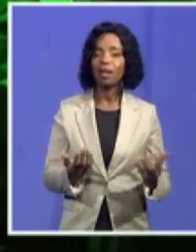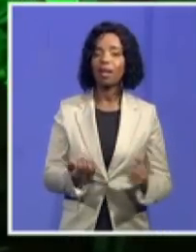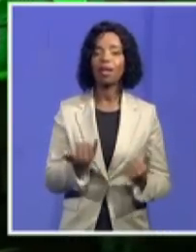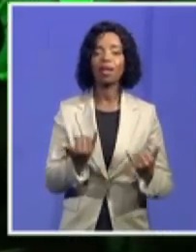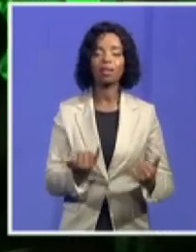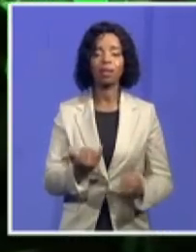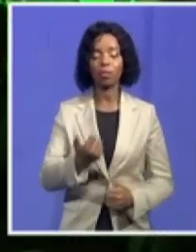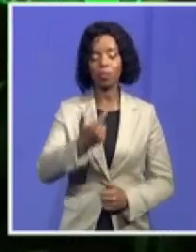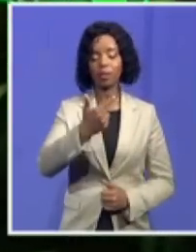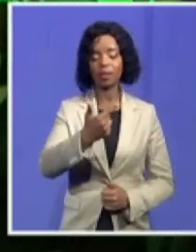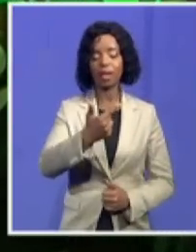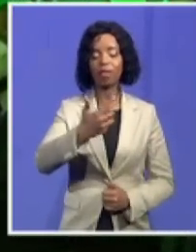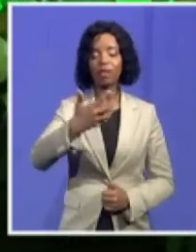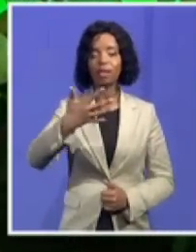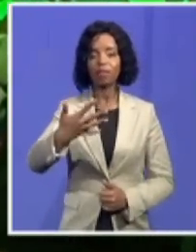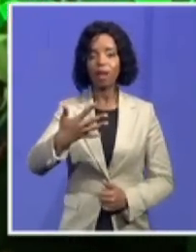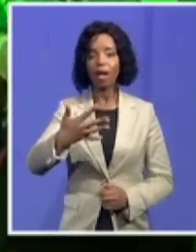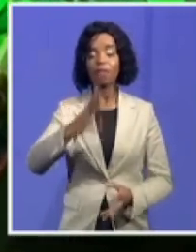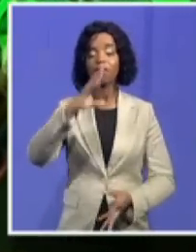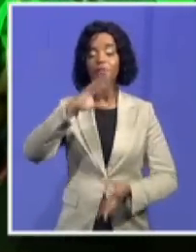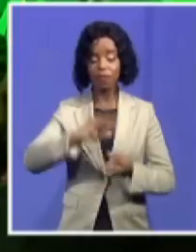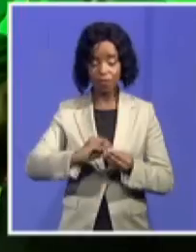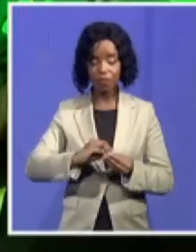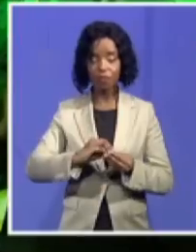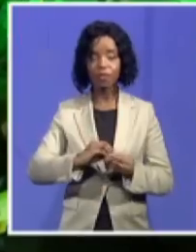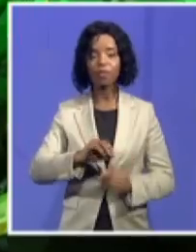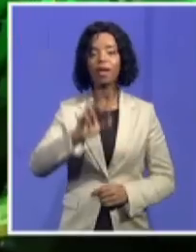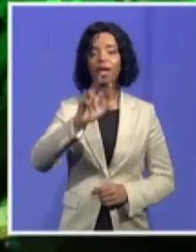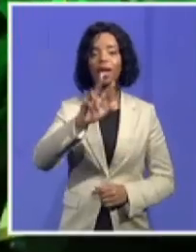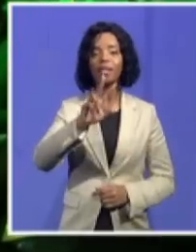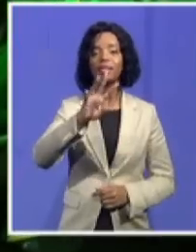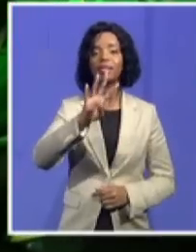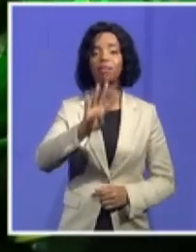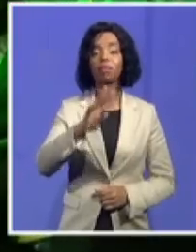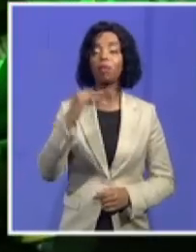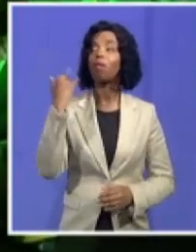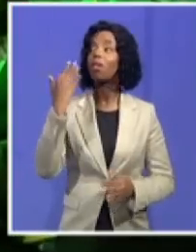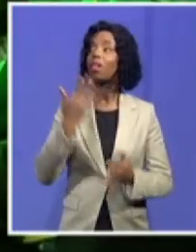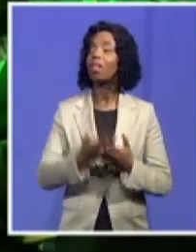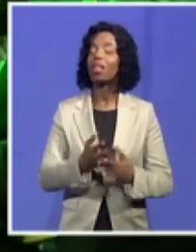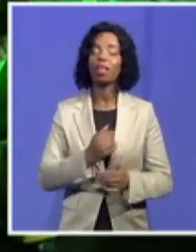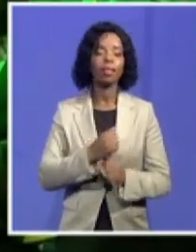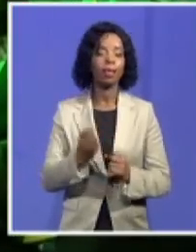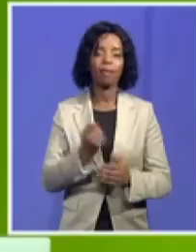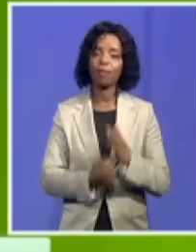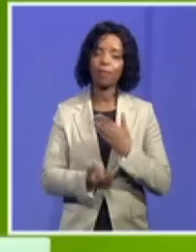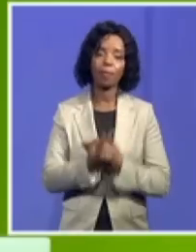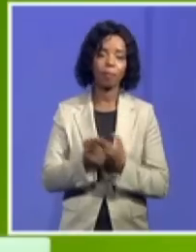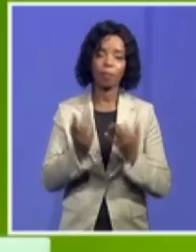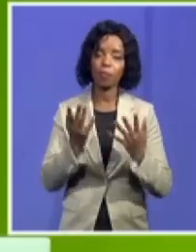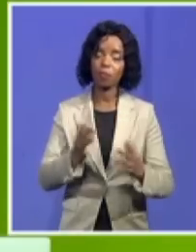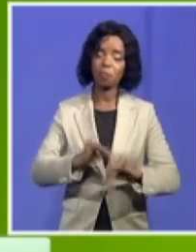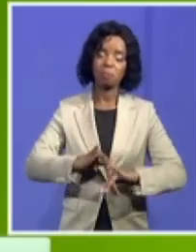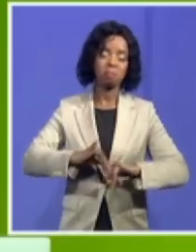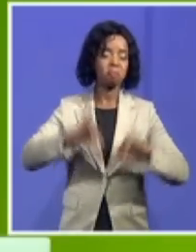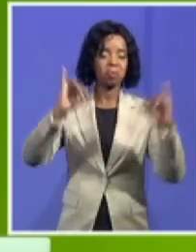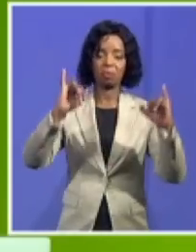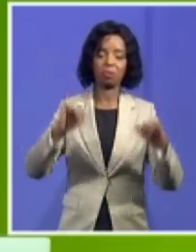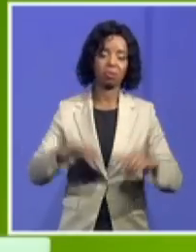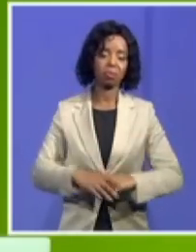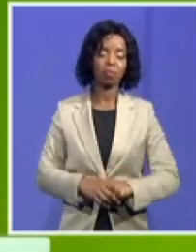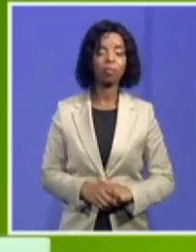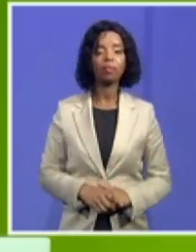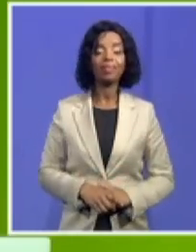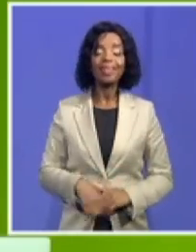of 84, which is our worst ever rating as a country. This ranking underlies the